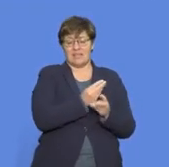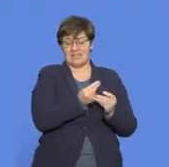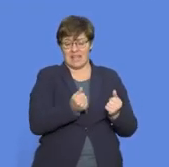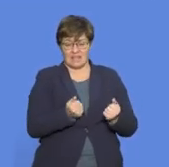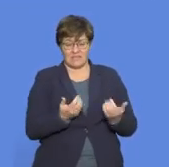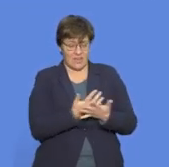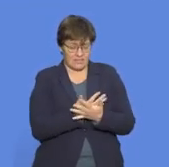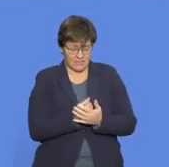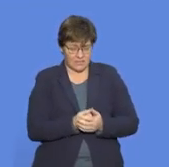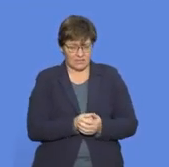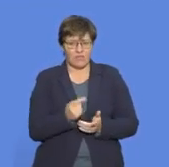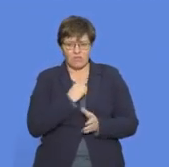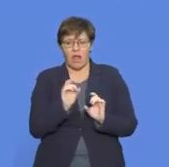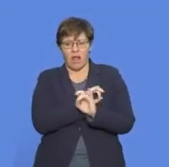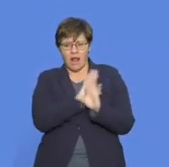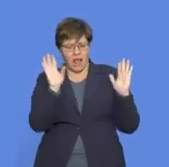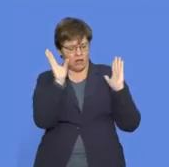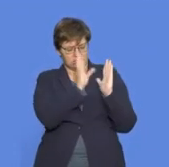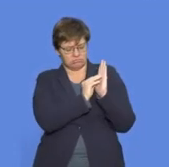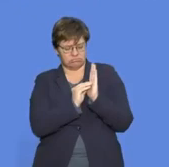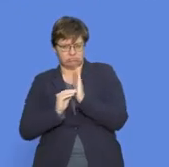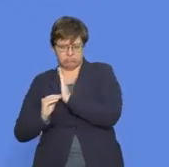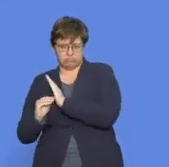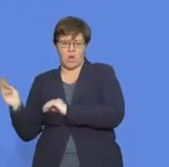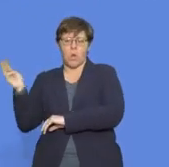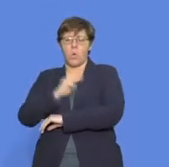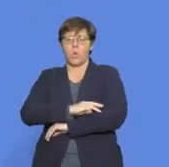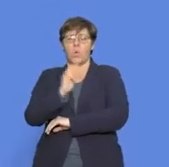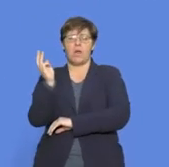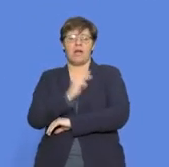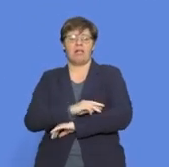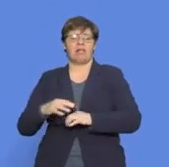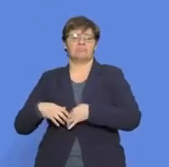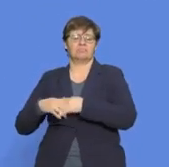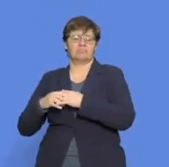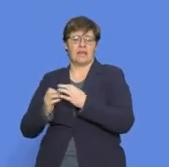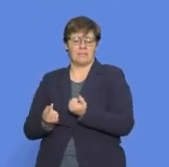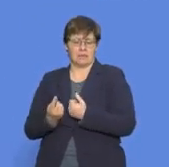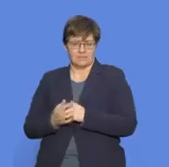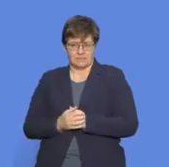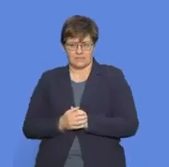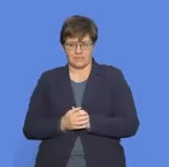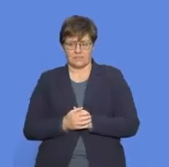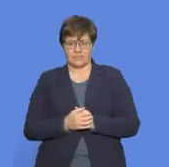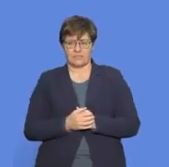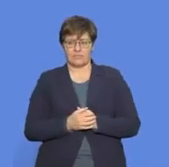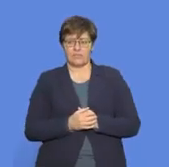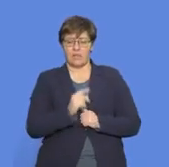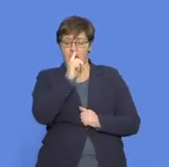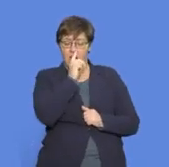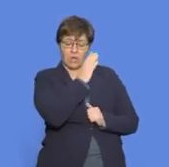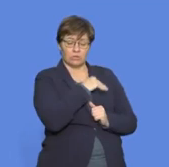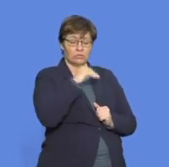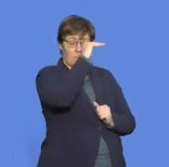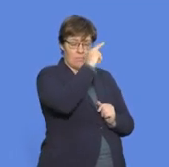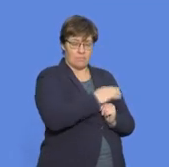and this is why we have such a nice clear record of what whale evolution, or how whale evolution took place. So if we have a look right